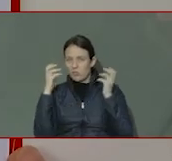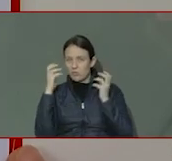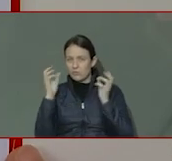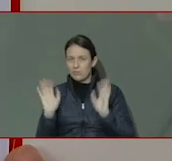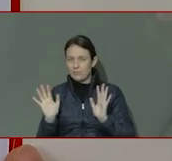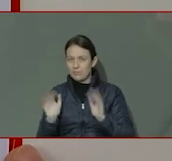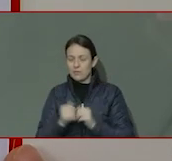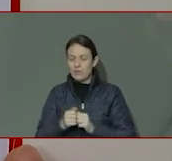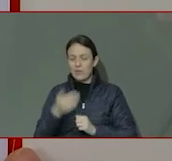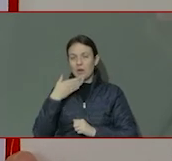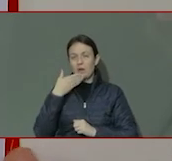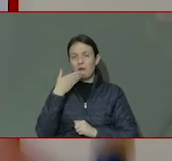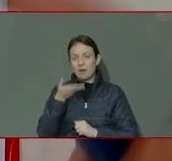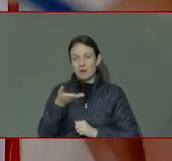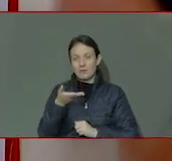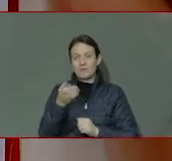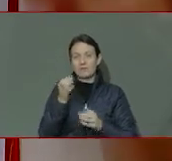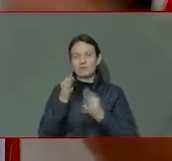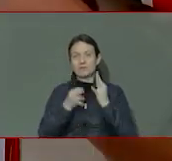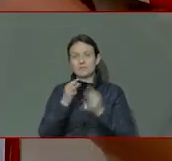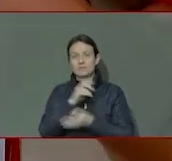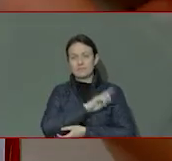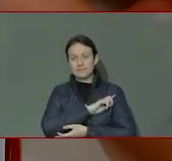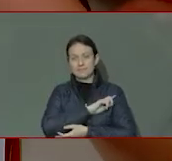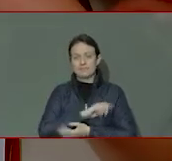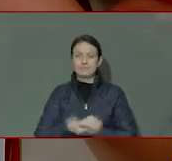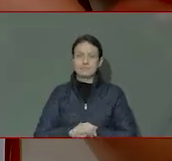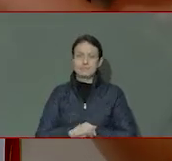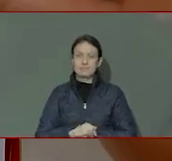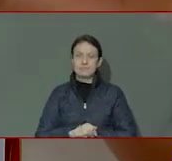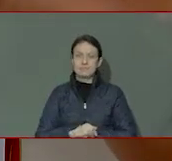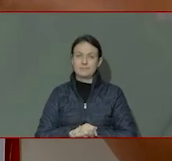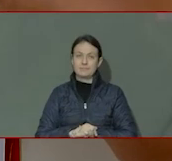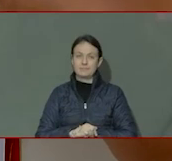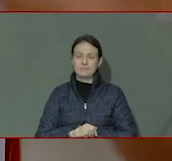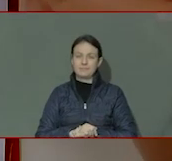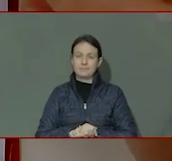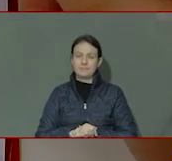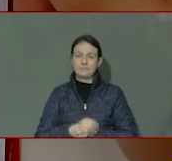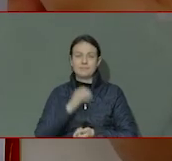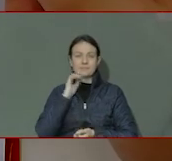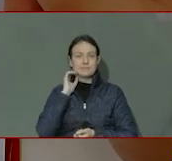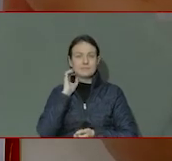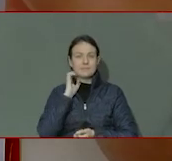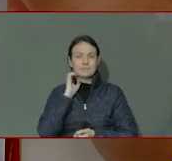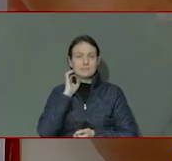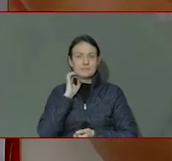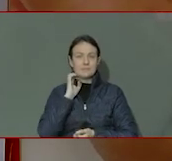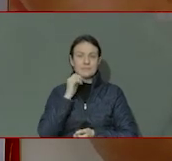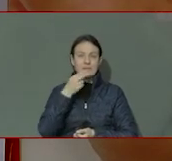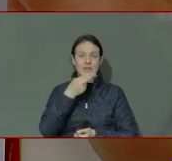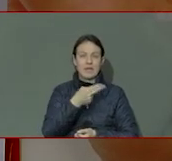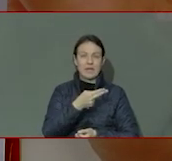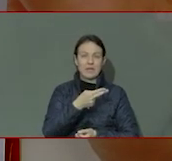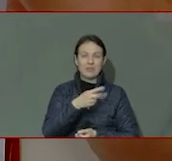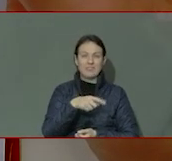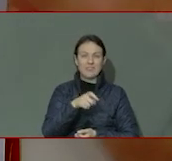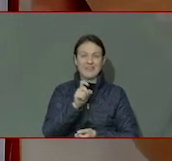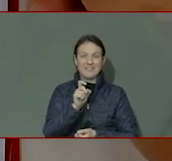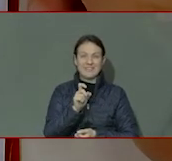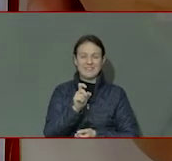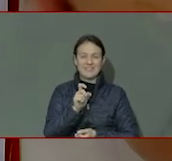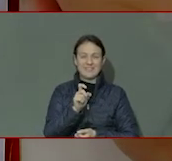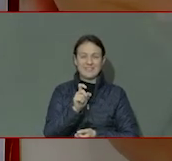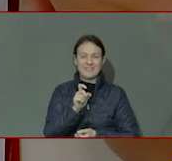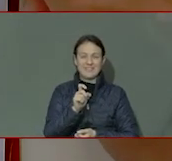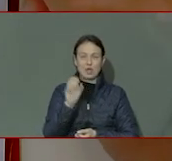your answer. Now, the concentration of HX